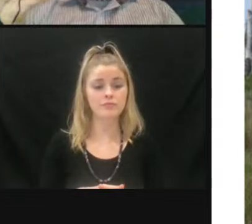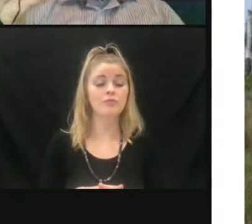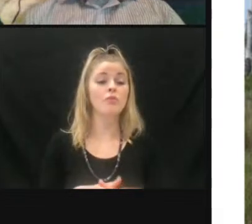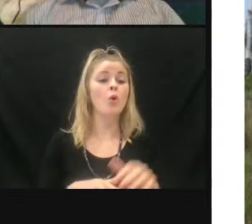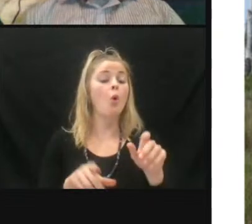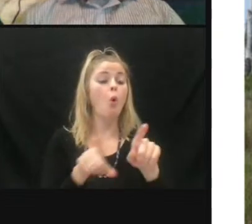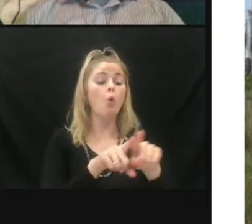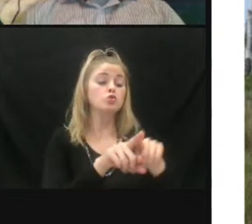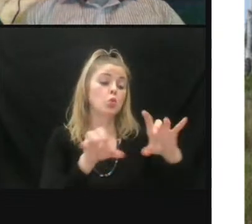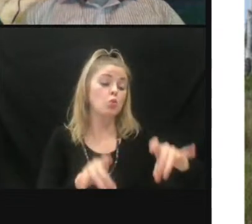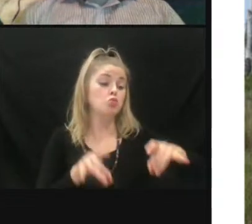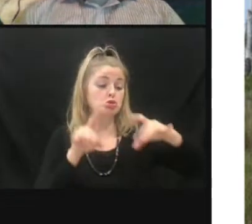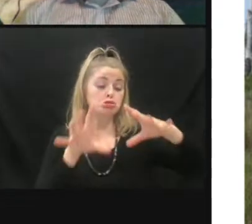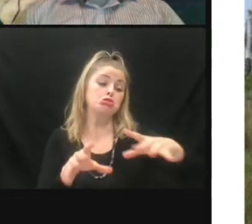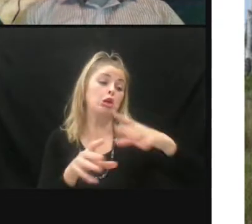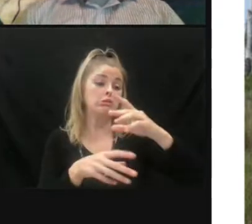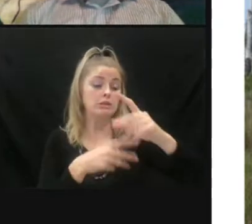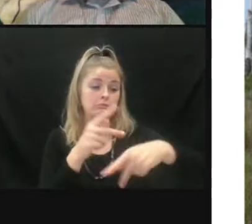well.